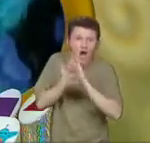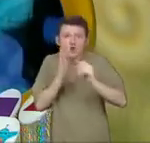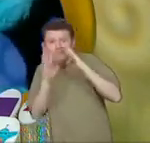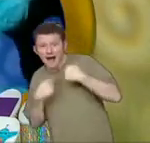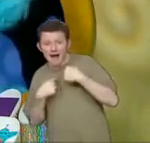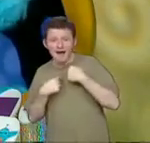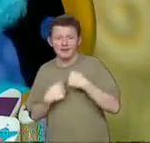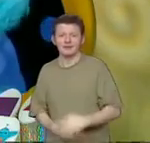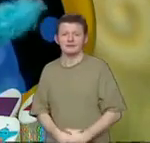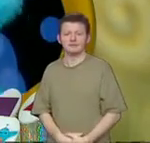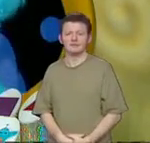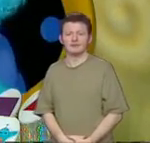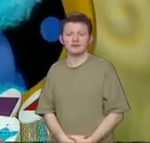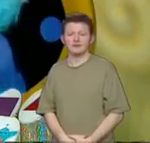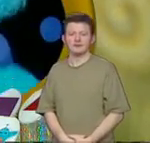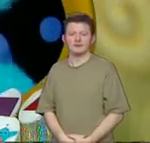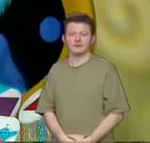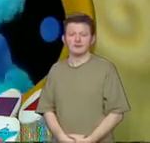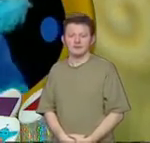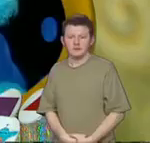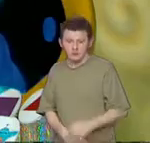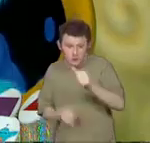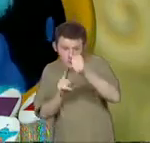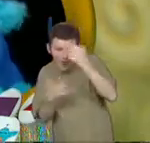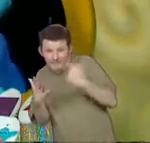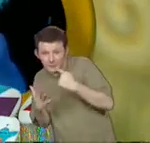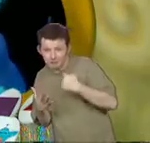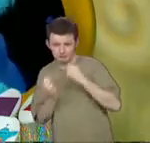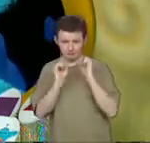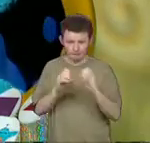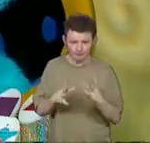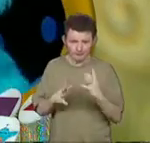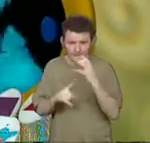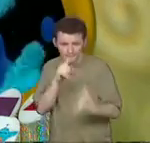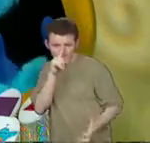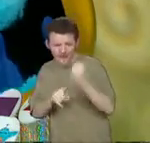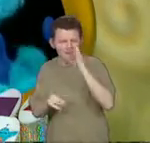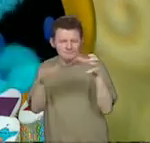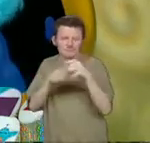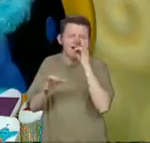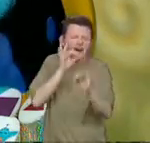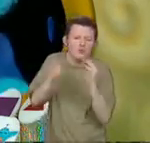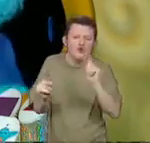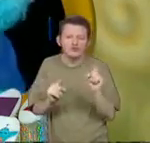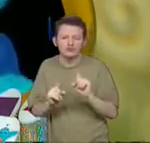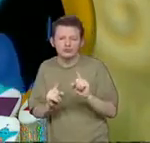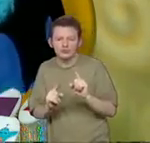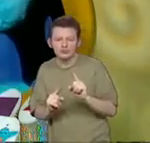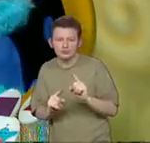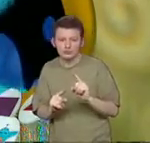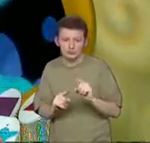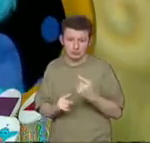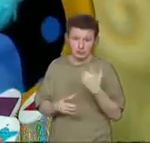If you want to know how the Tiddly Peeps find things out, Then I suggest that you go and find